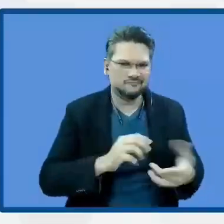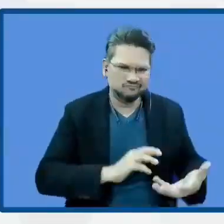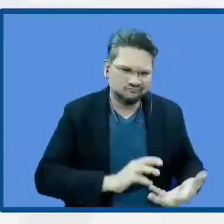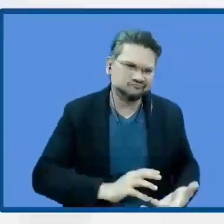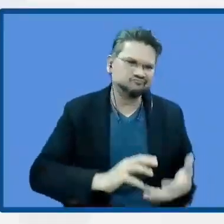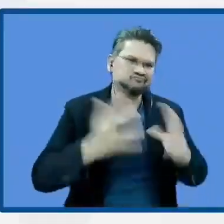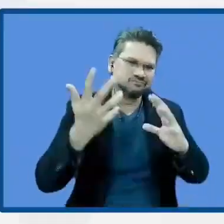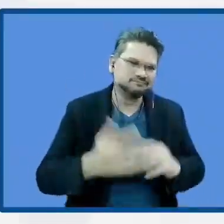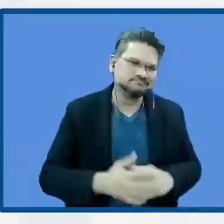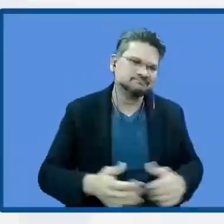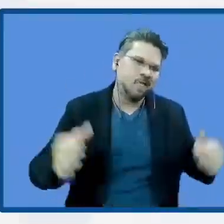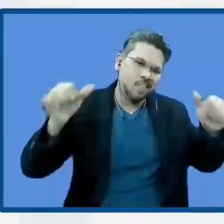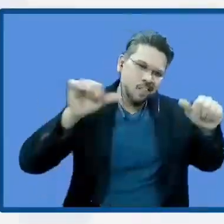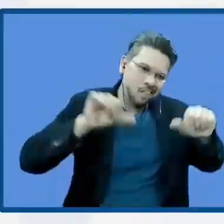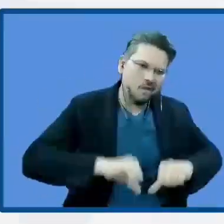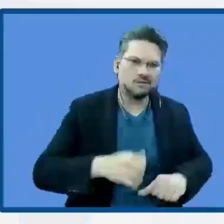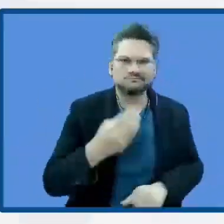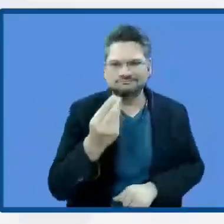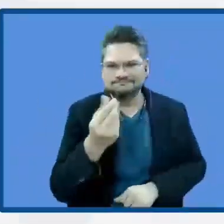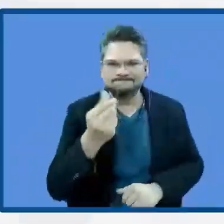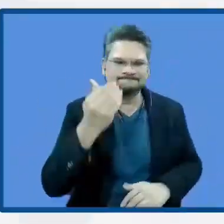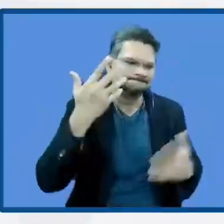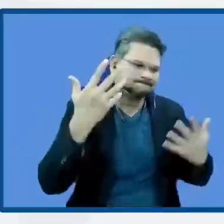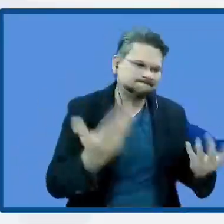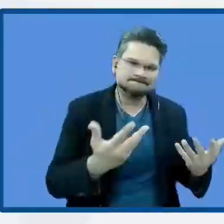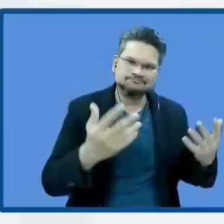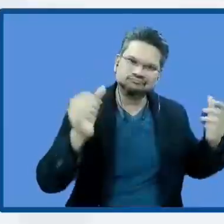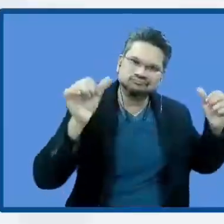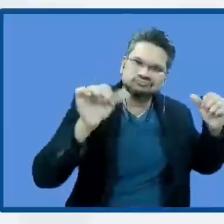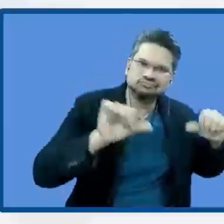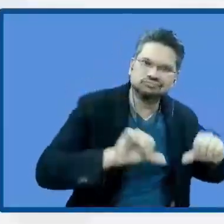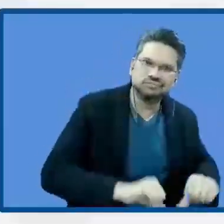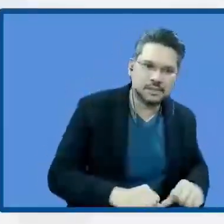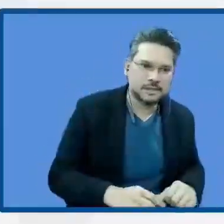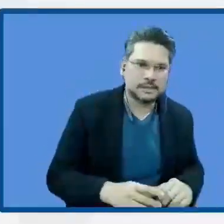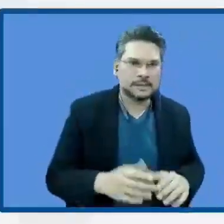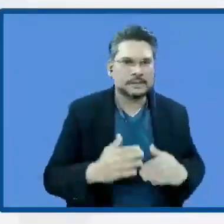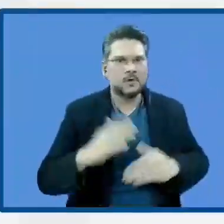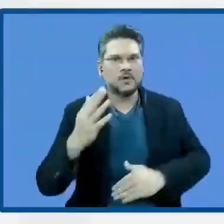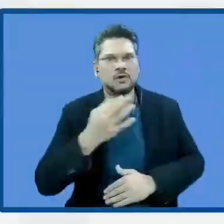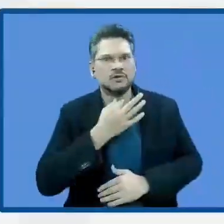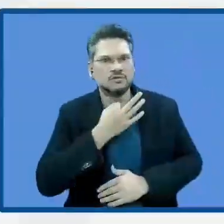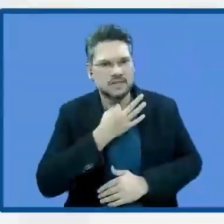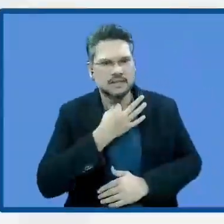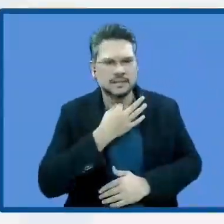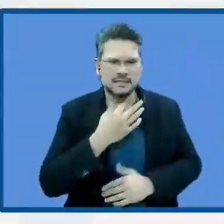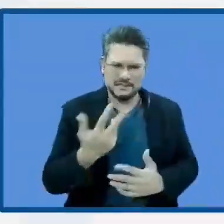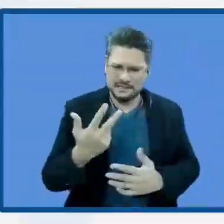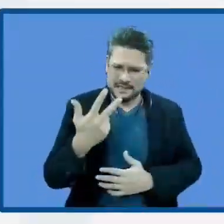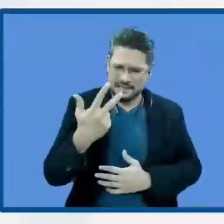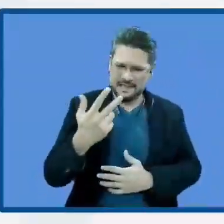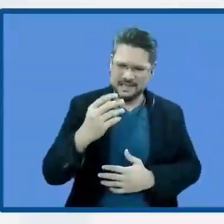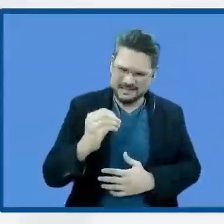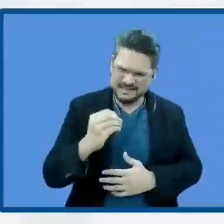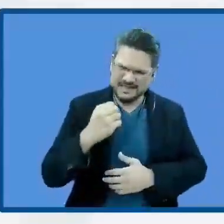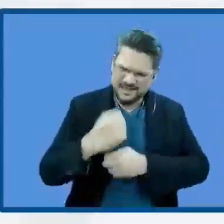into account systemic risk. We are facing a situation after 30 years of very